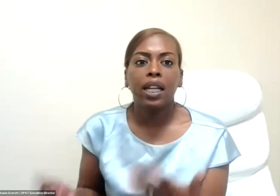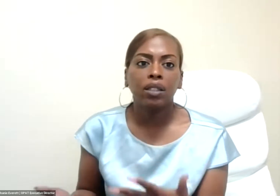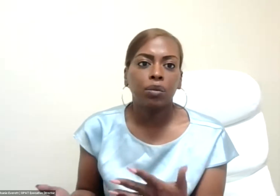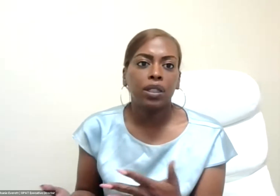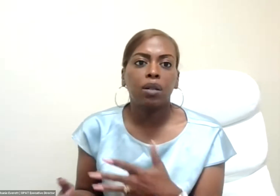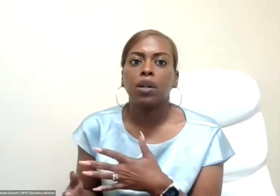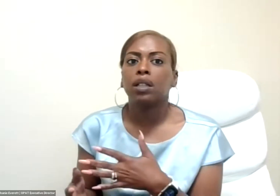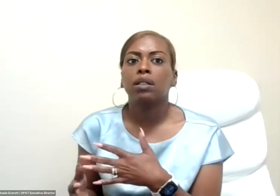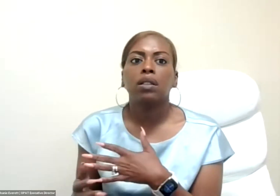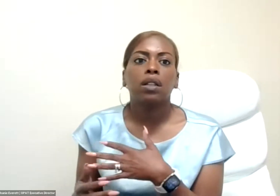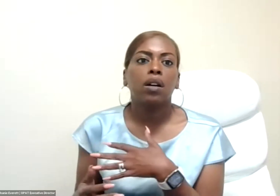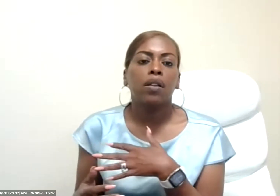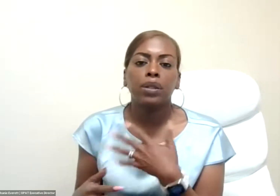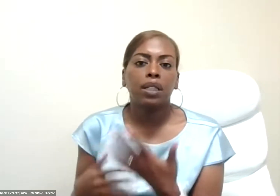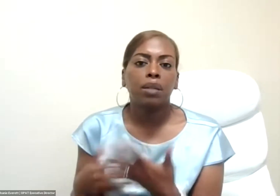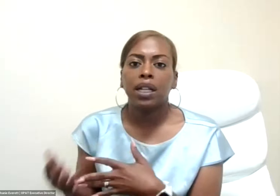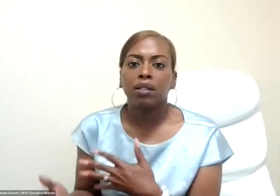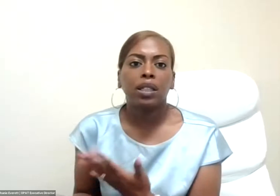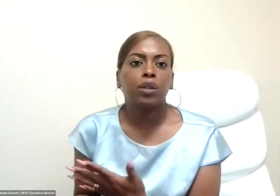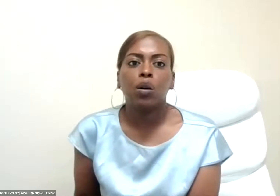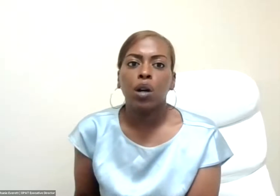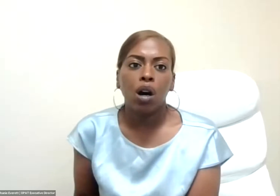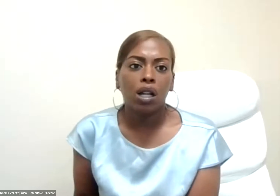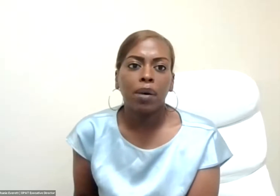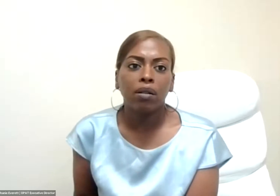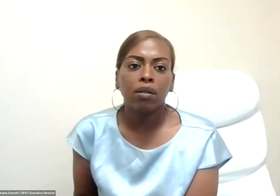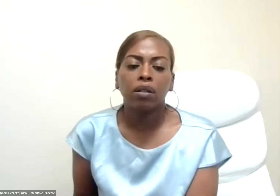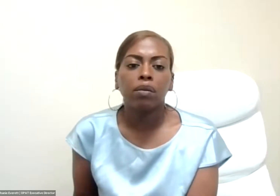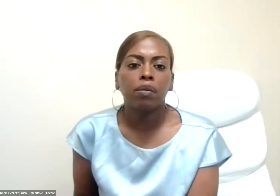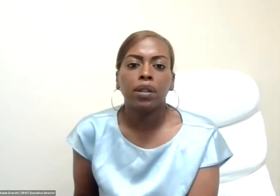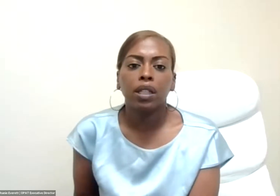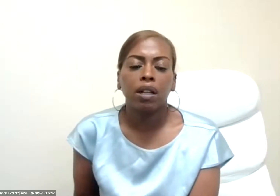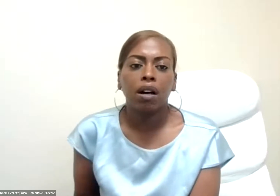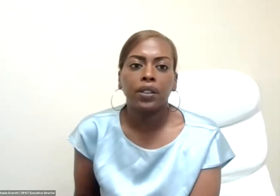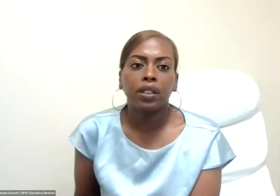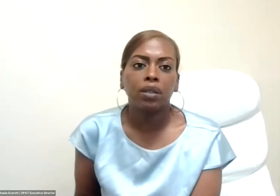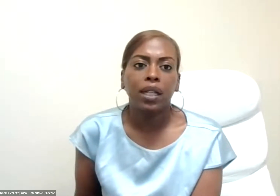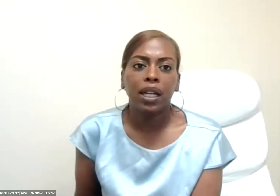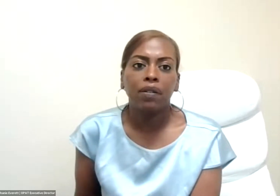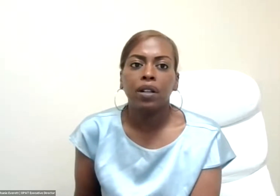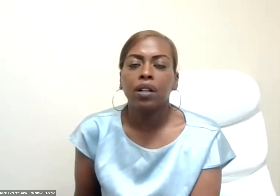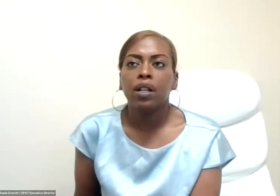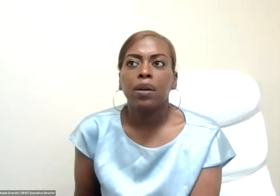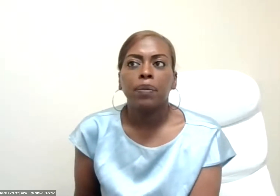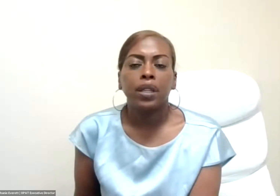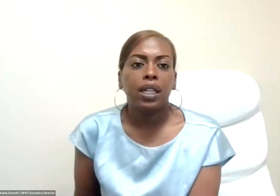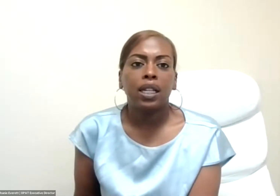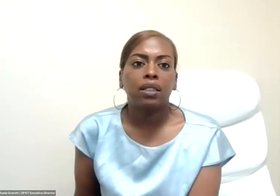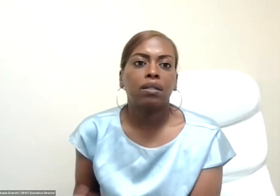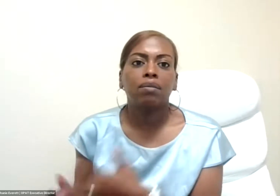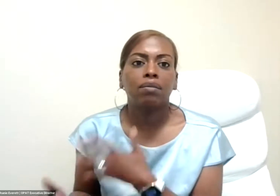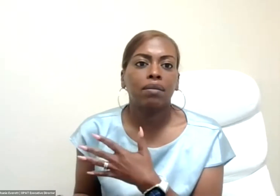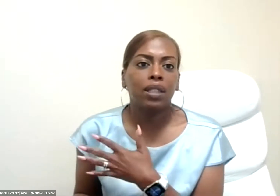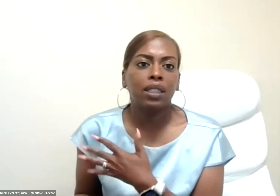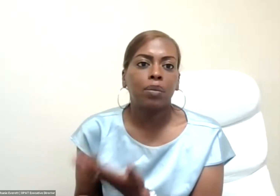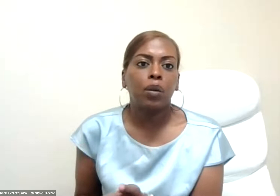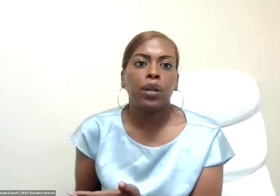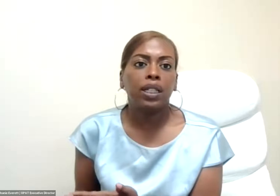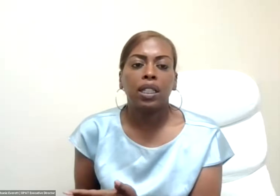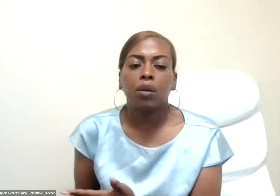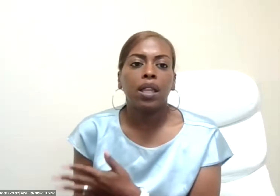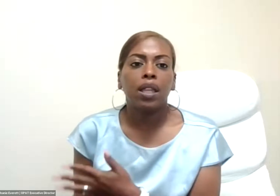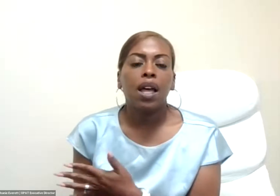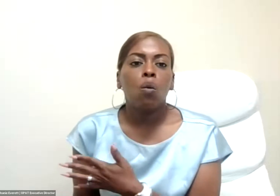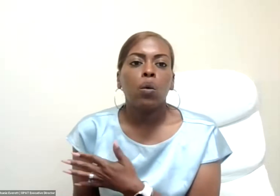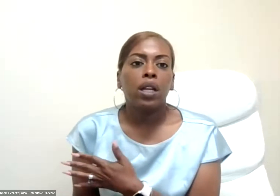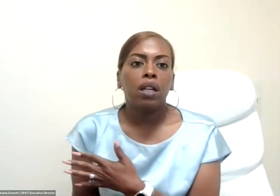actually engaged with someone, if there was something else that was going on about the officer's behavior, then that's something we